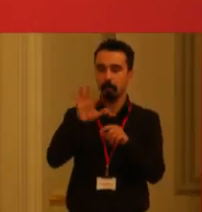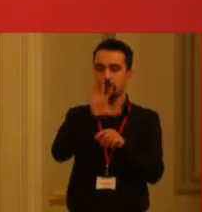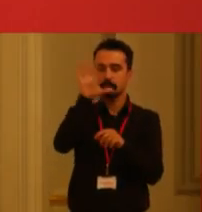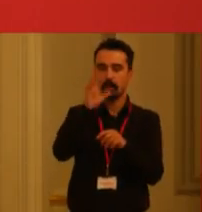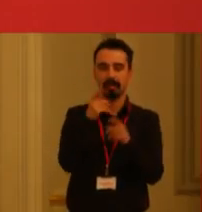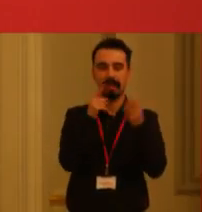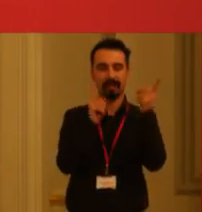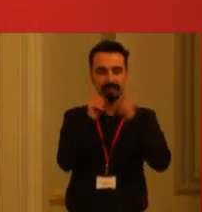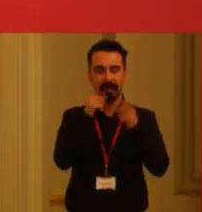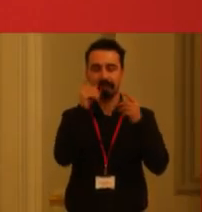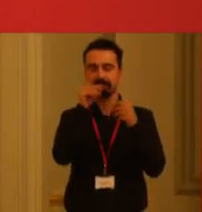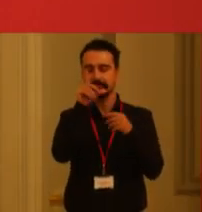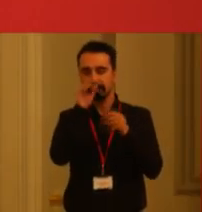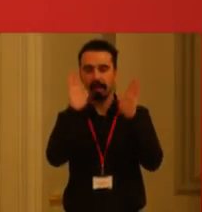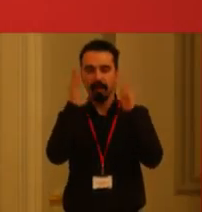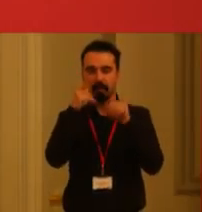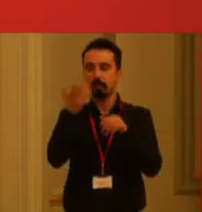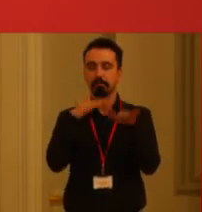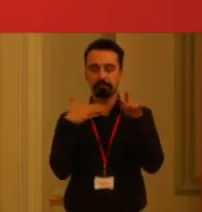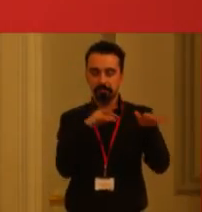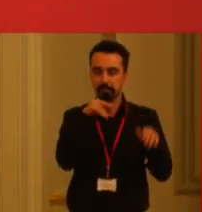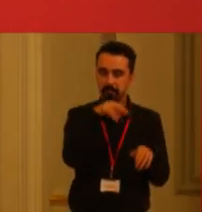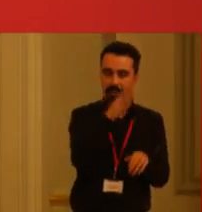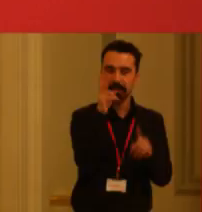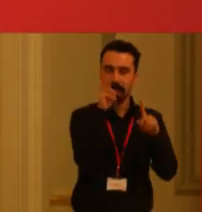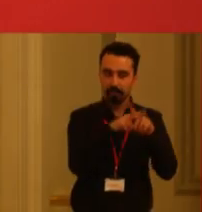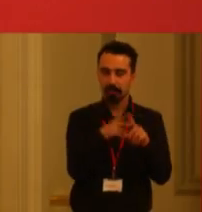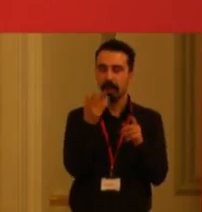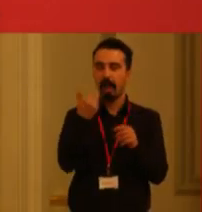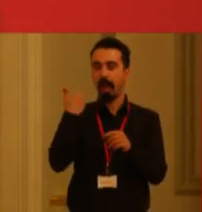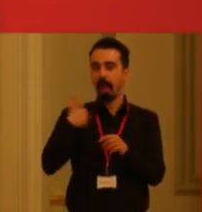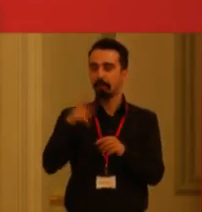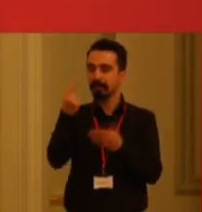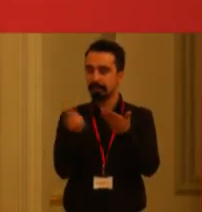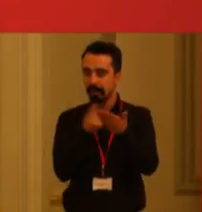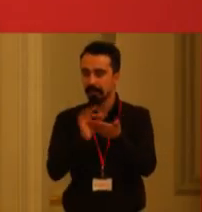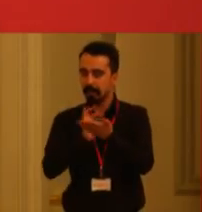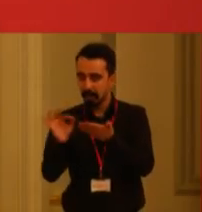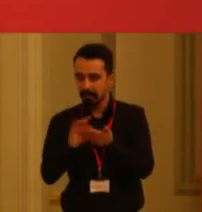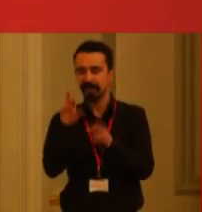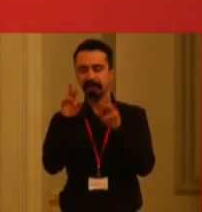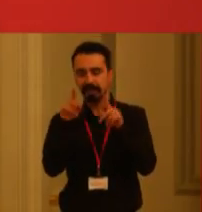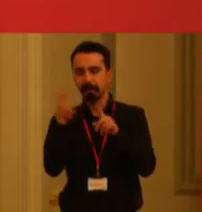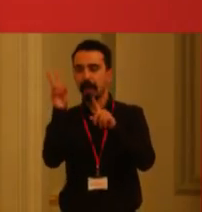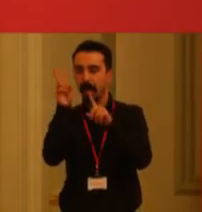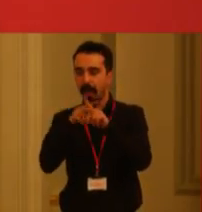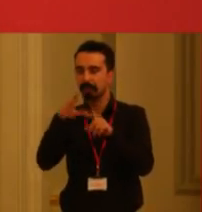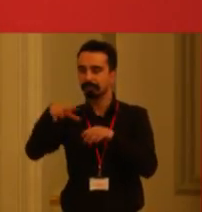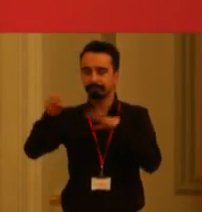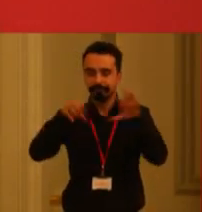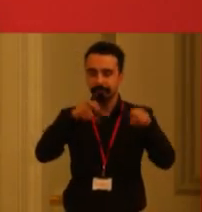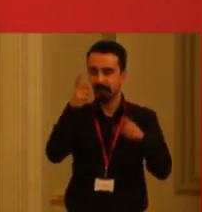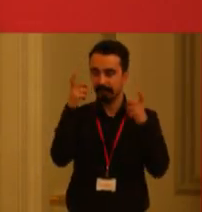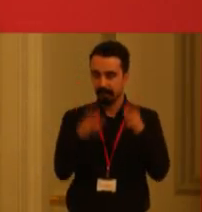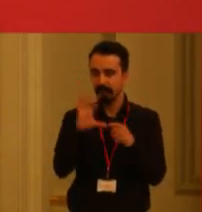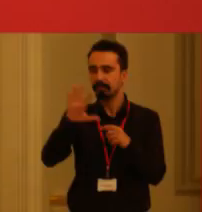non-governmental participation, use of social media, attending protests and rallies, or writing petitions to the public